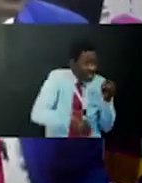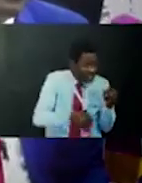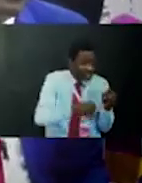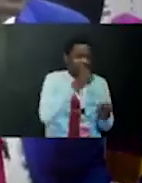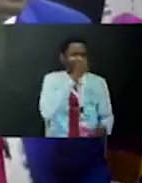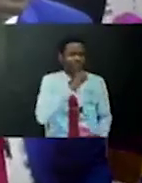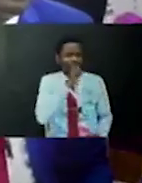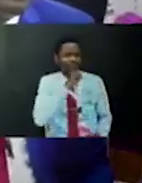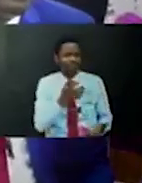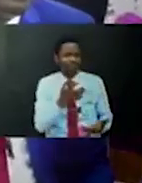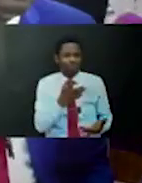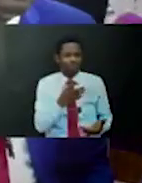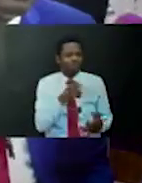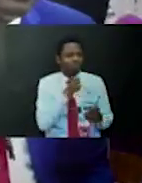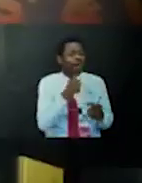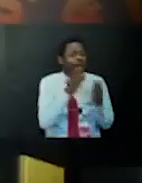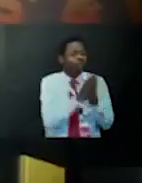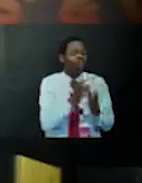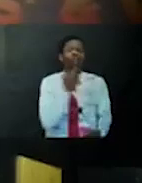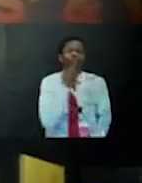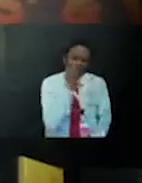not asking questions. She was telling me.